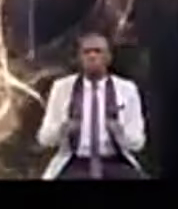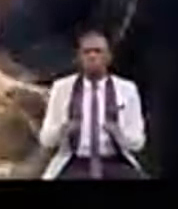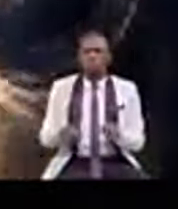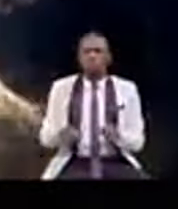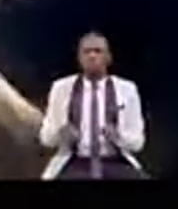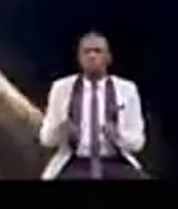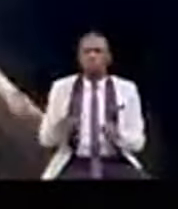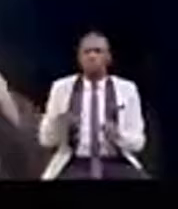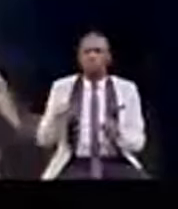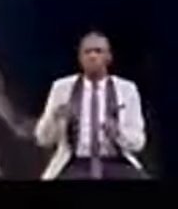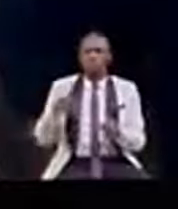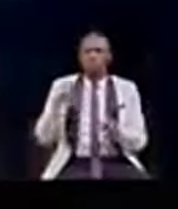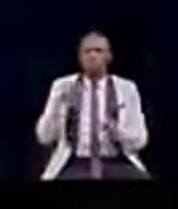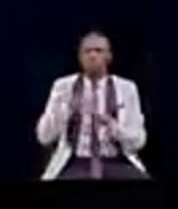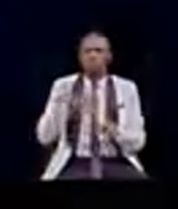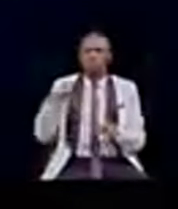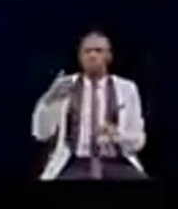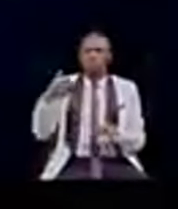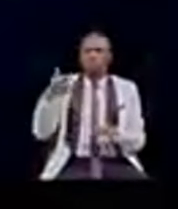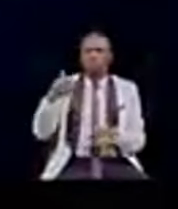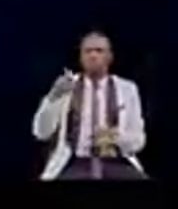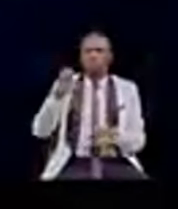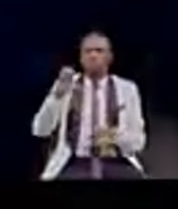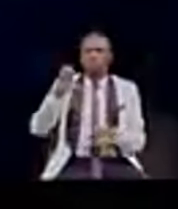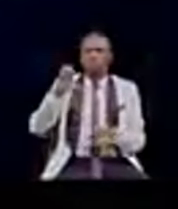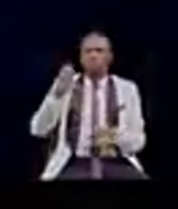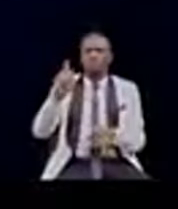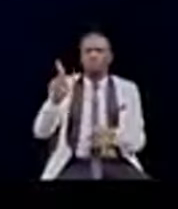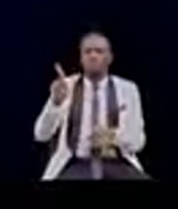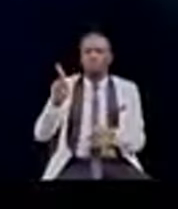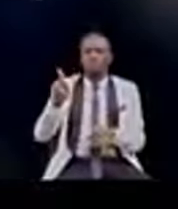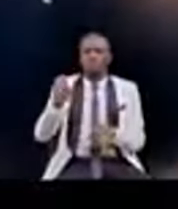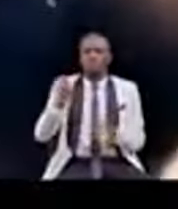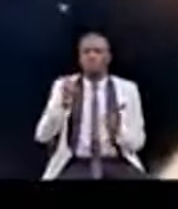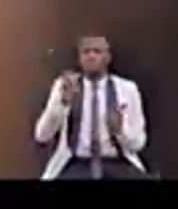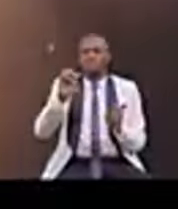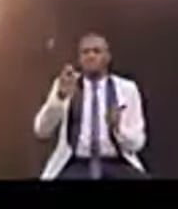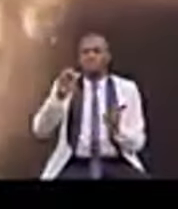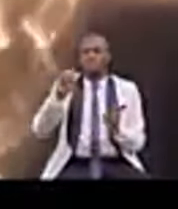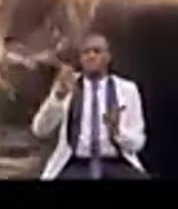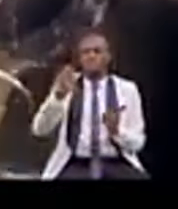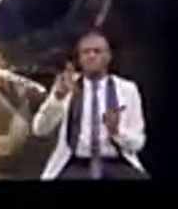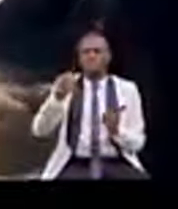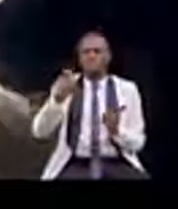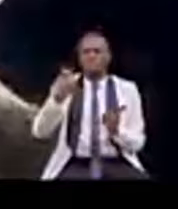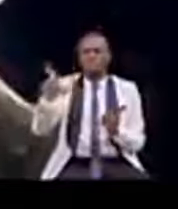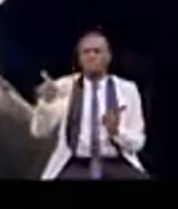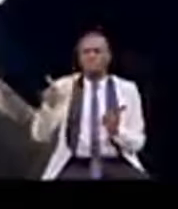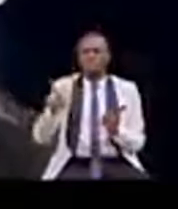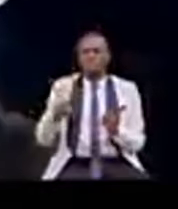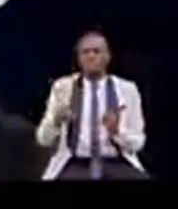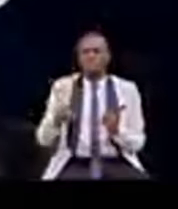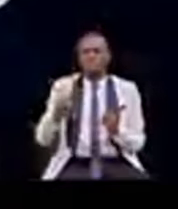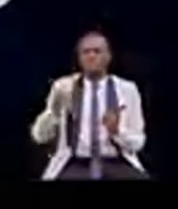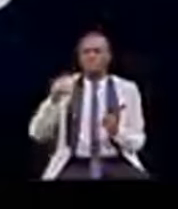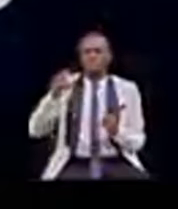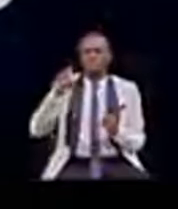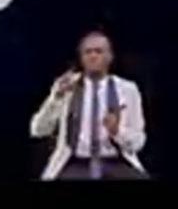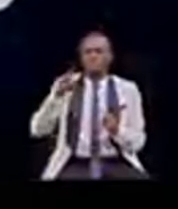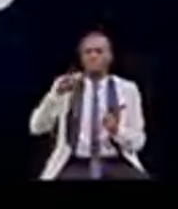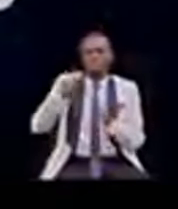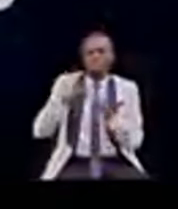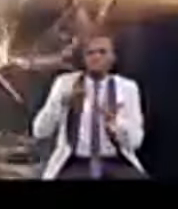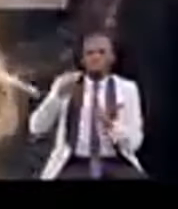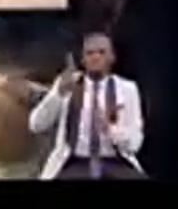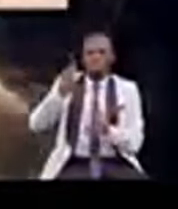entered into the ark. In verse 39, it says, a new note until the